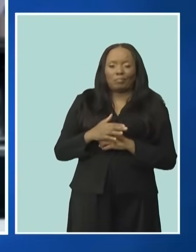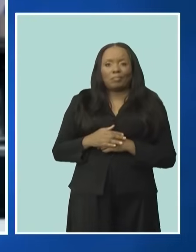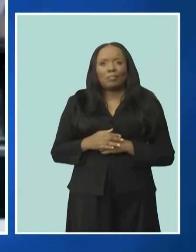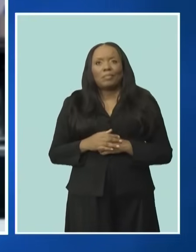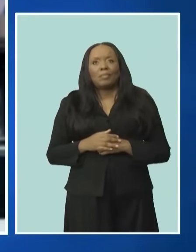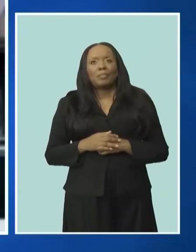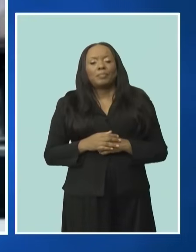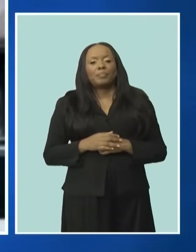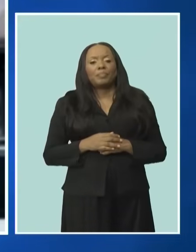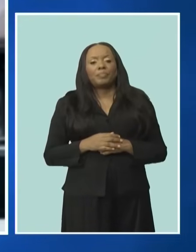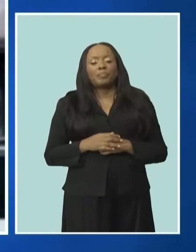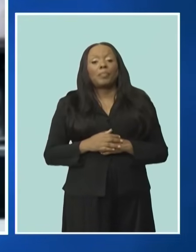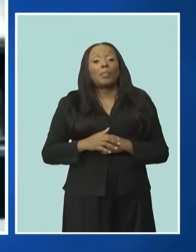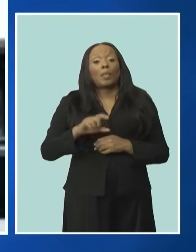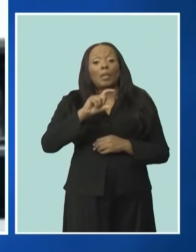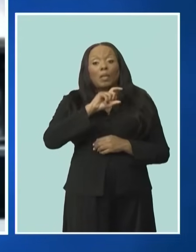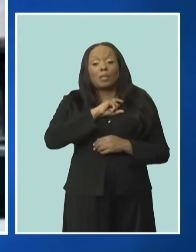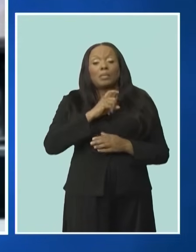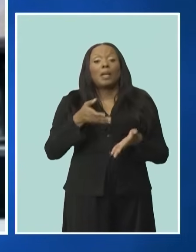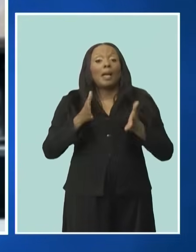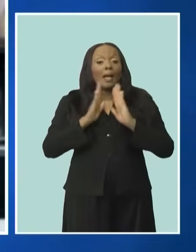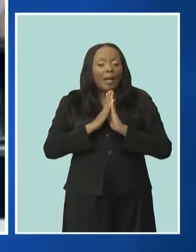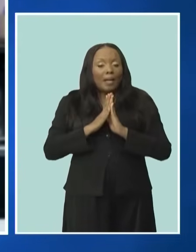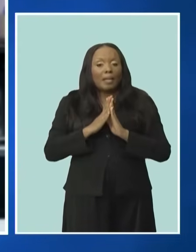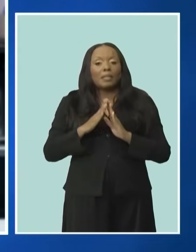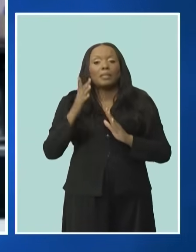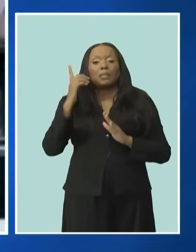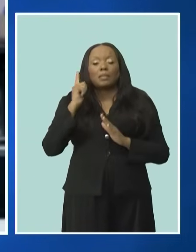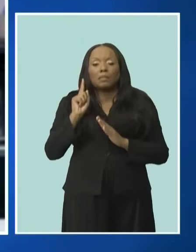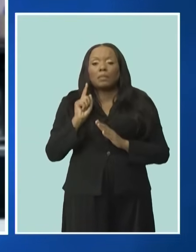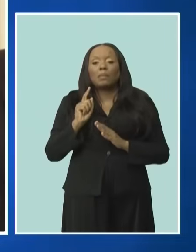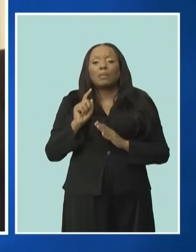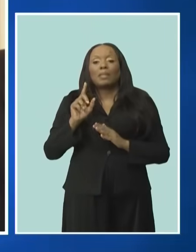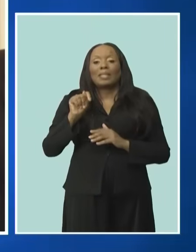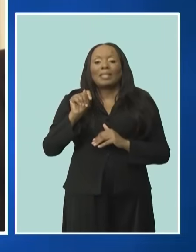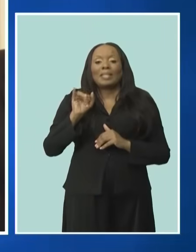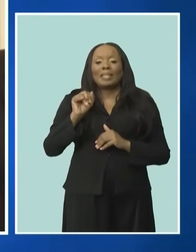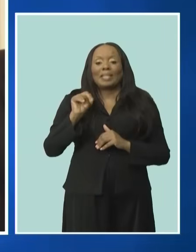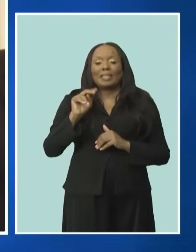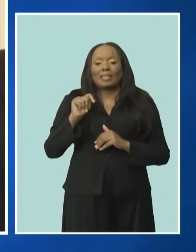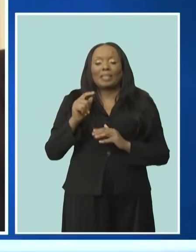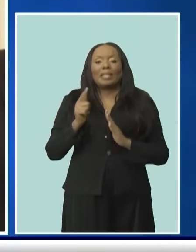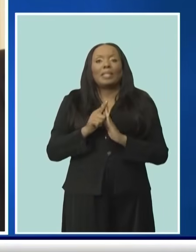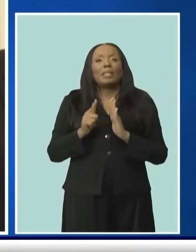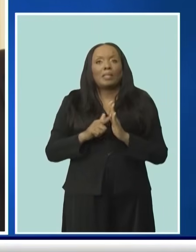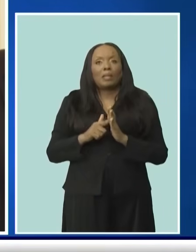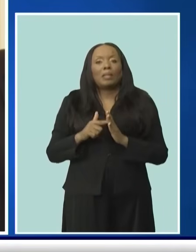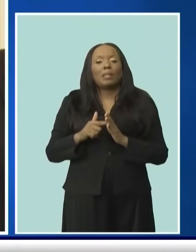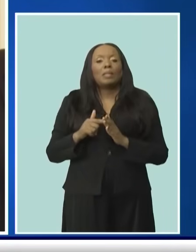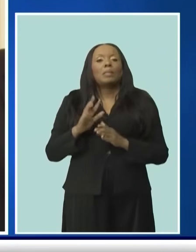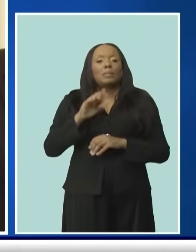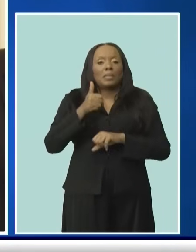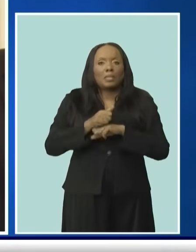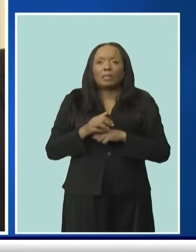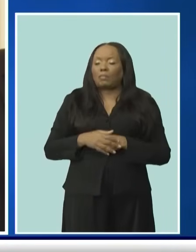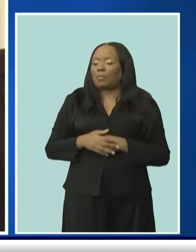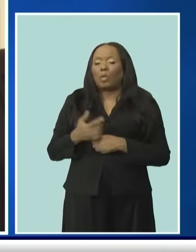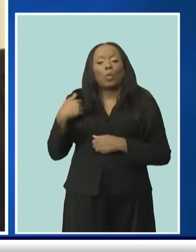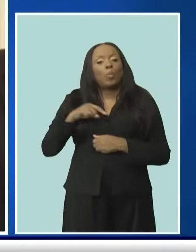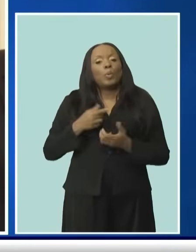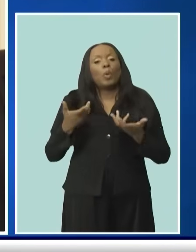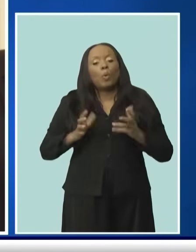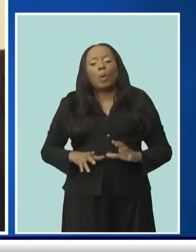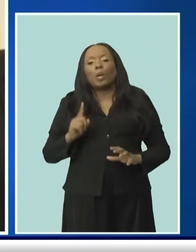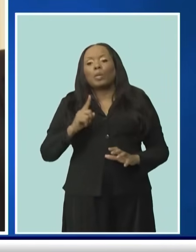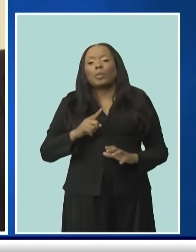Police Service specifically asked for this measure to be implemented. We're not asking for you to remove all tint, but we're